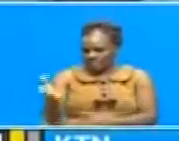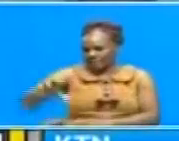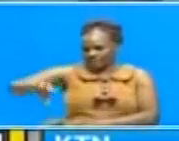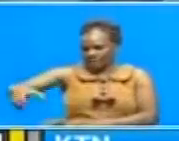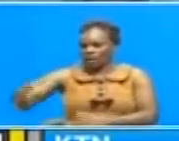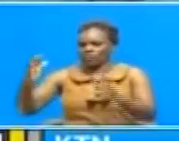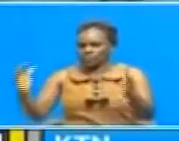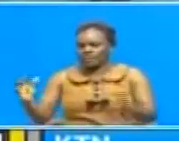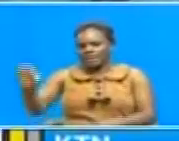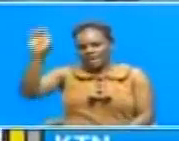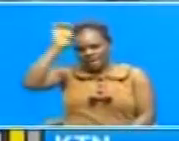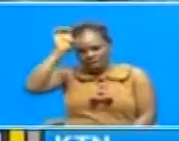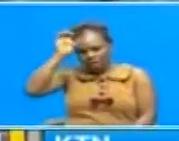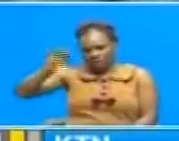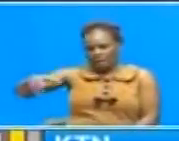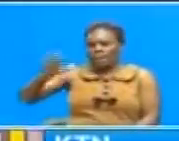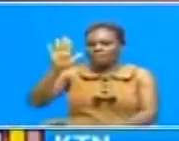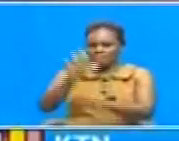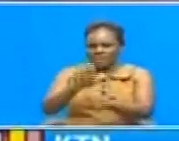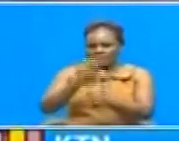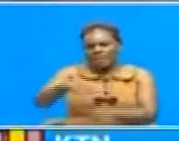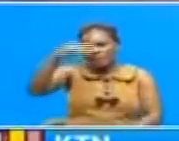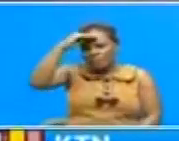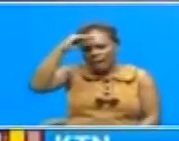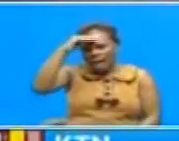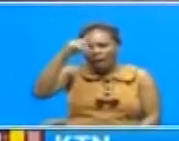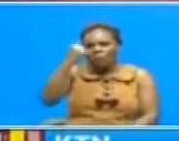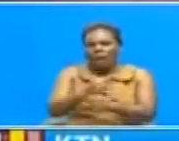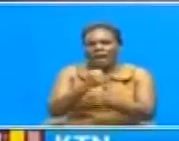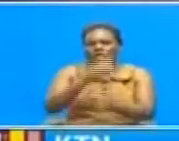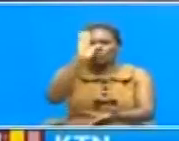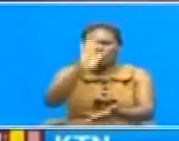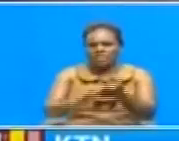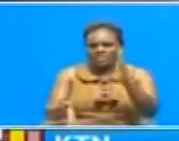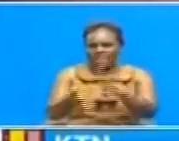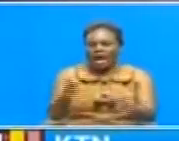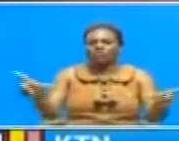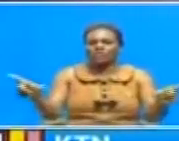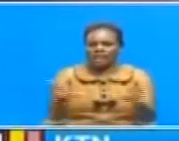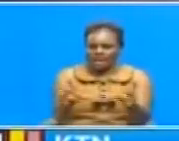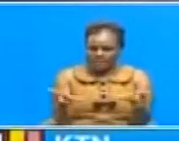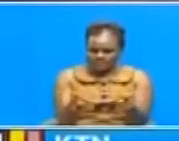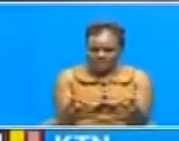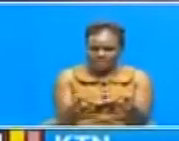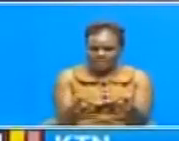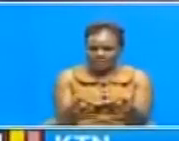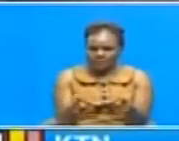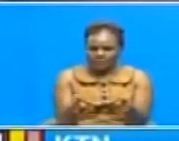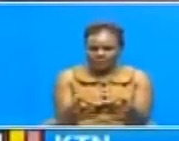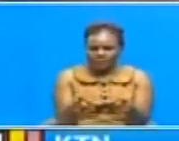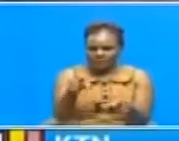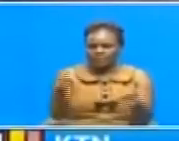CBD, Eldoret Town, where a lot of bars that had been operating were not operating within the stipulated hours